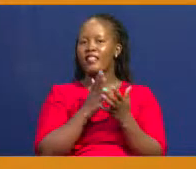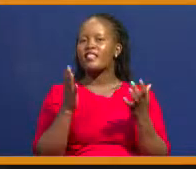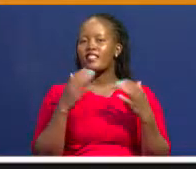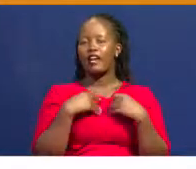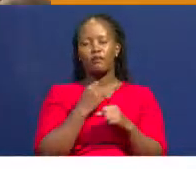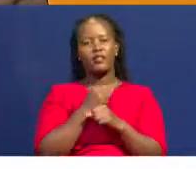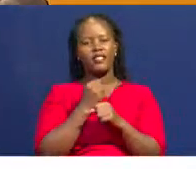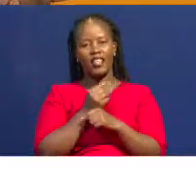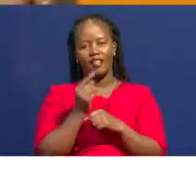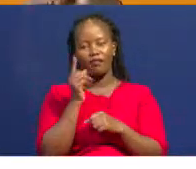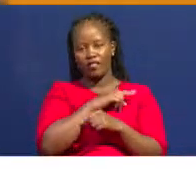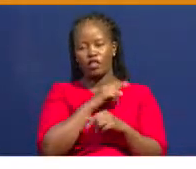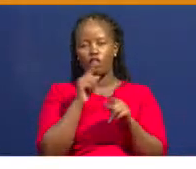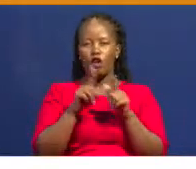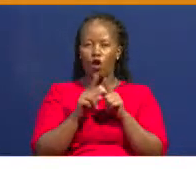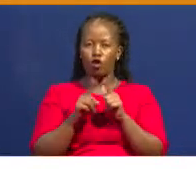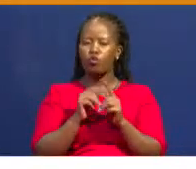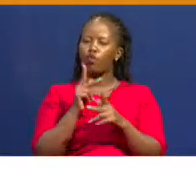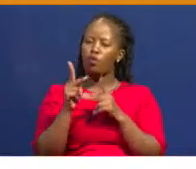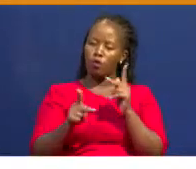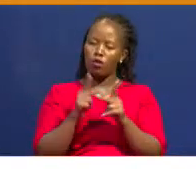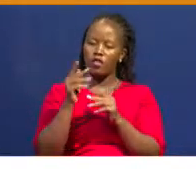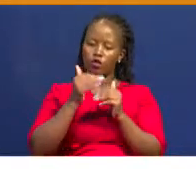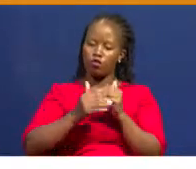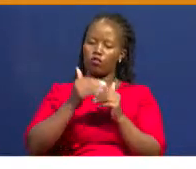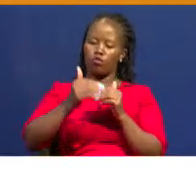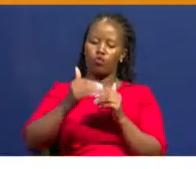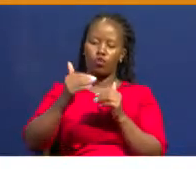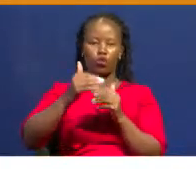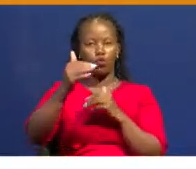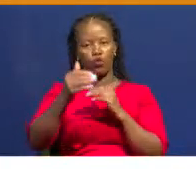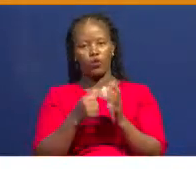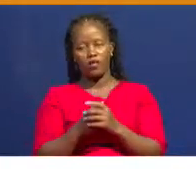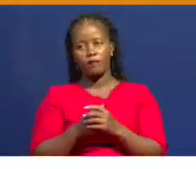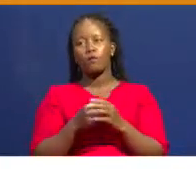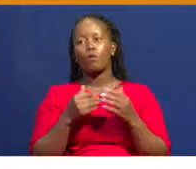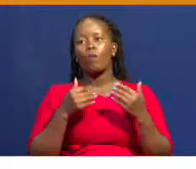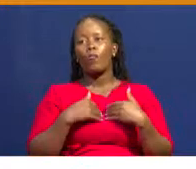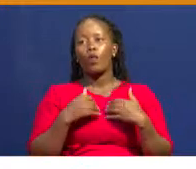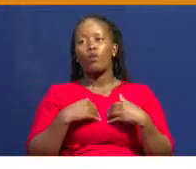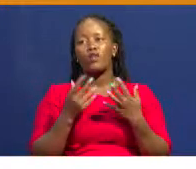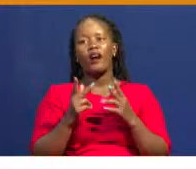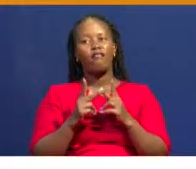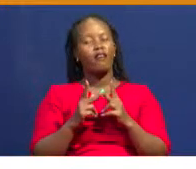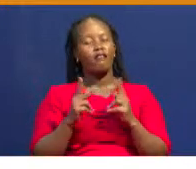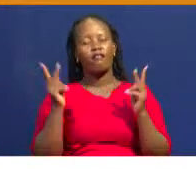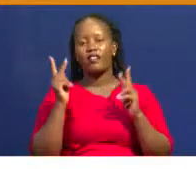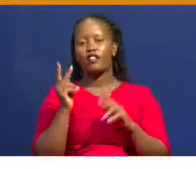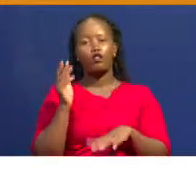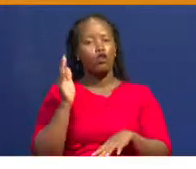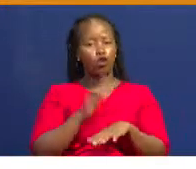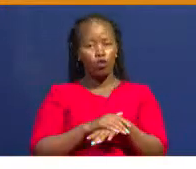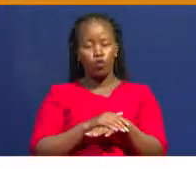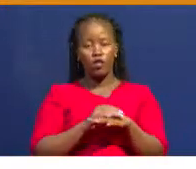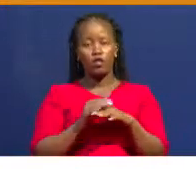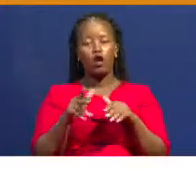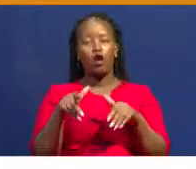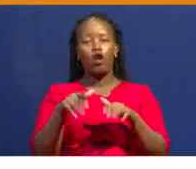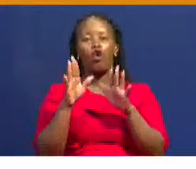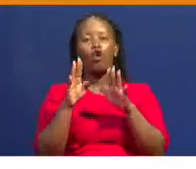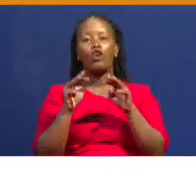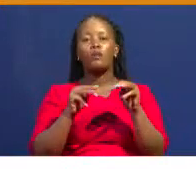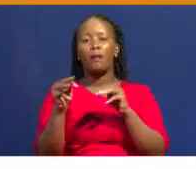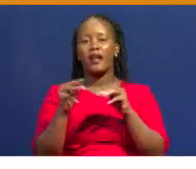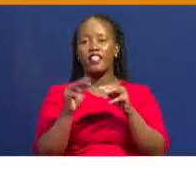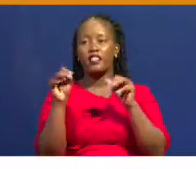done. He knows that we have a very robust, intelligent road safety management systems